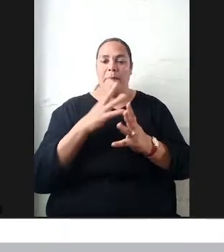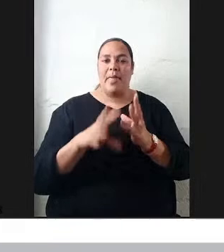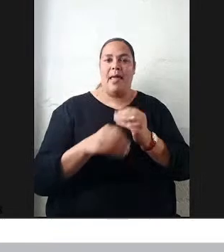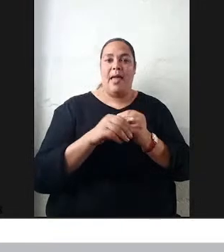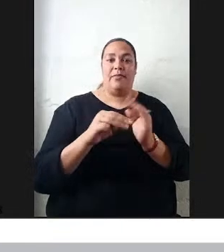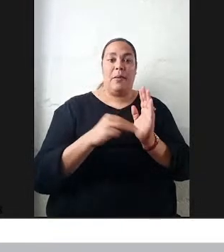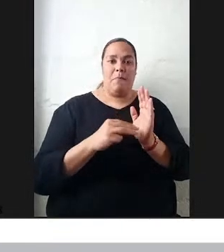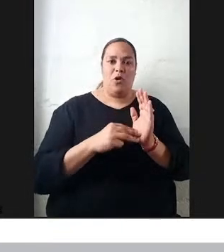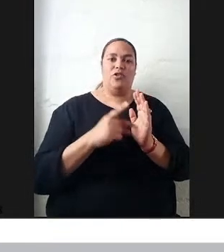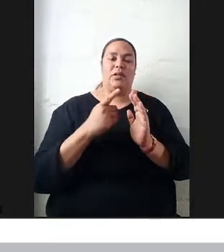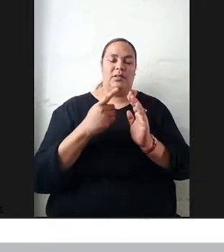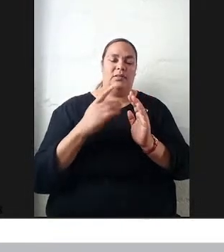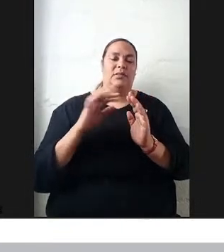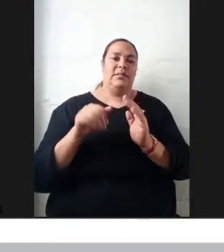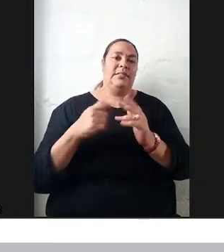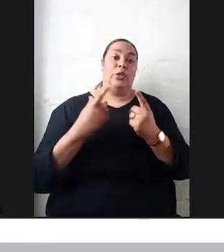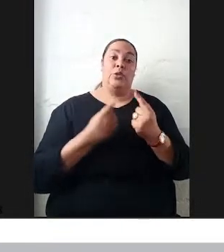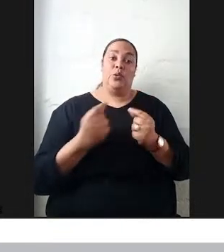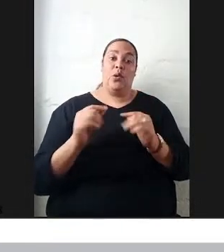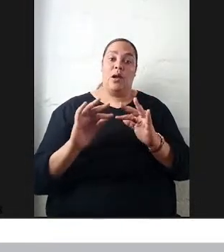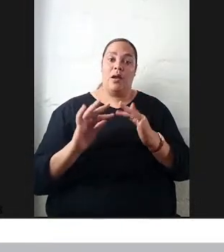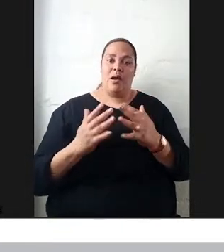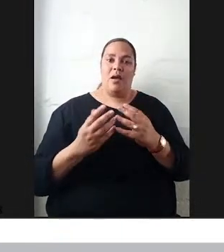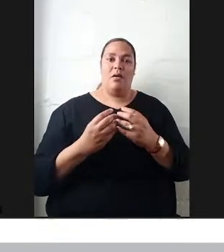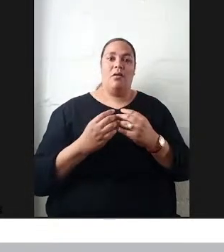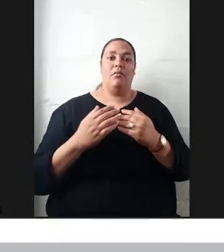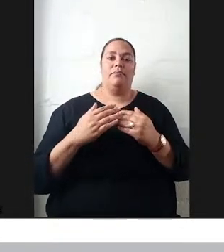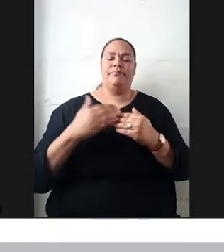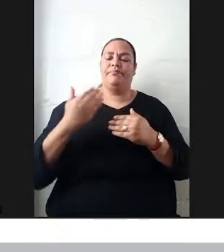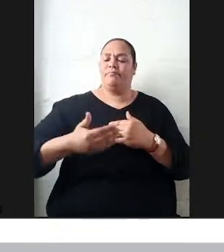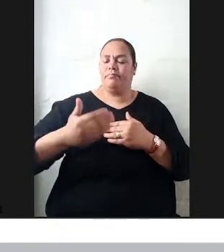actually done a lot more regularly than just